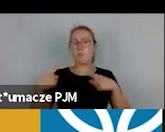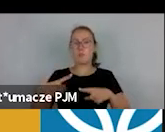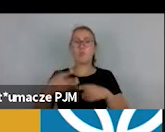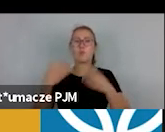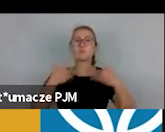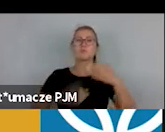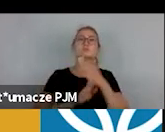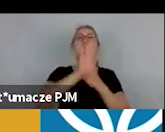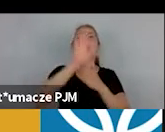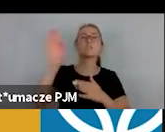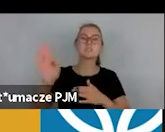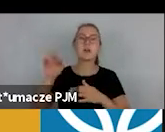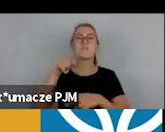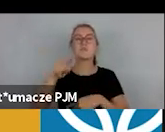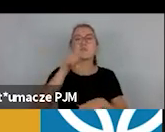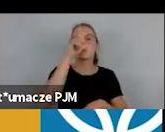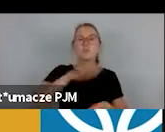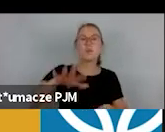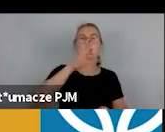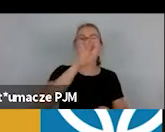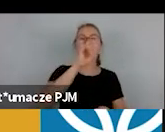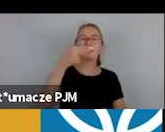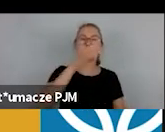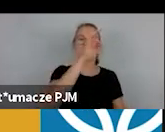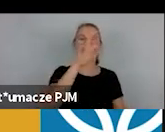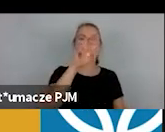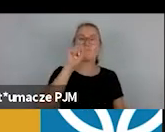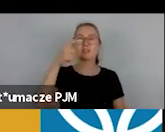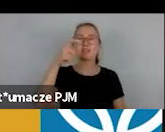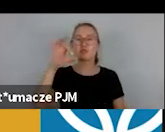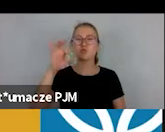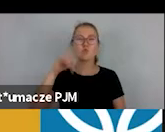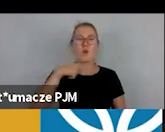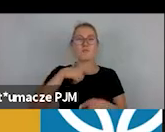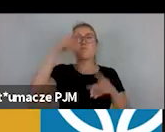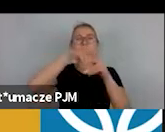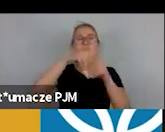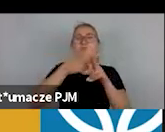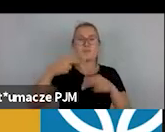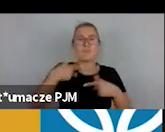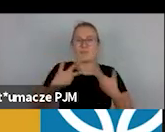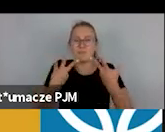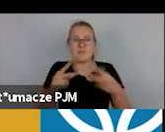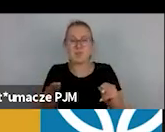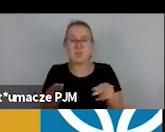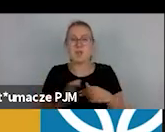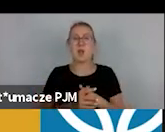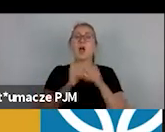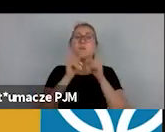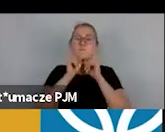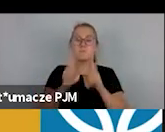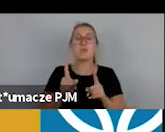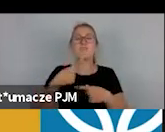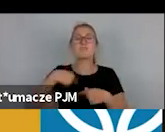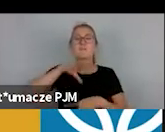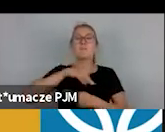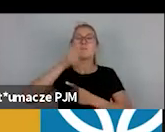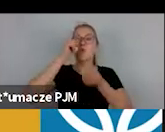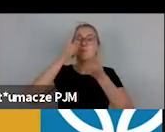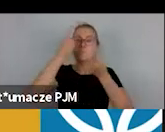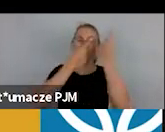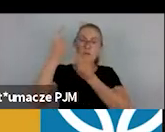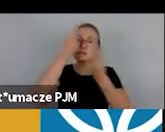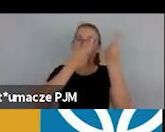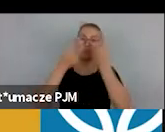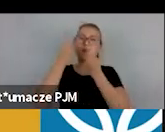doesn't. But let me just make a concluding remark. I'm not going to go through the rest of the slides. I